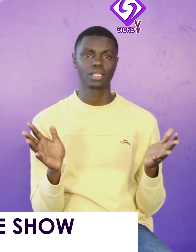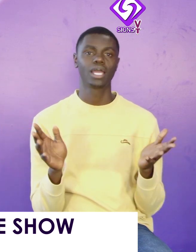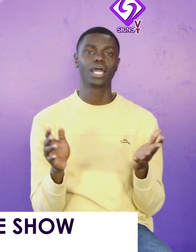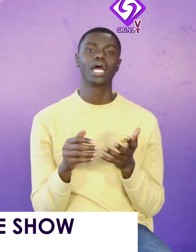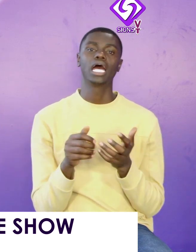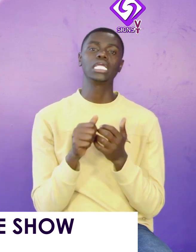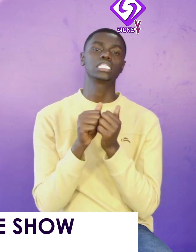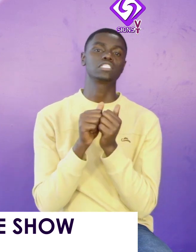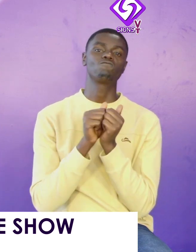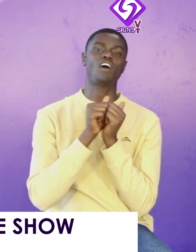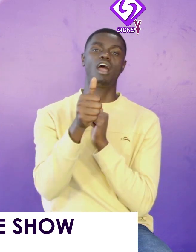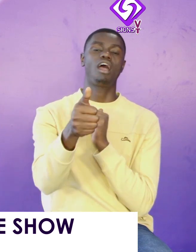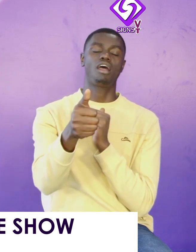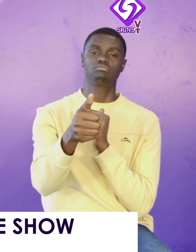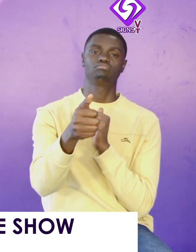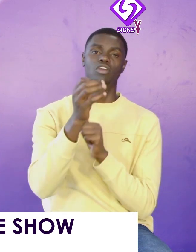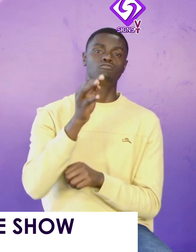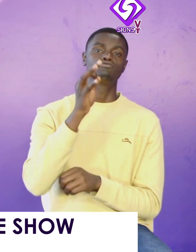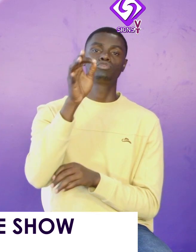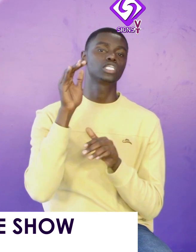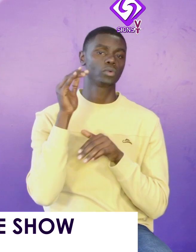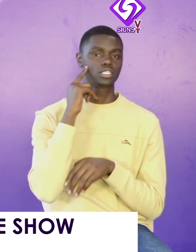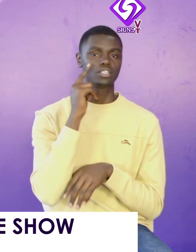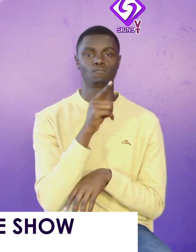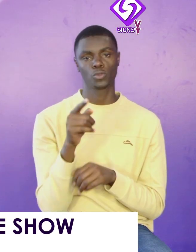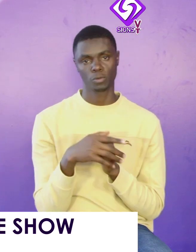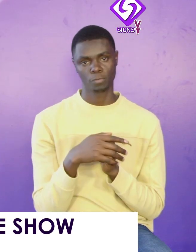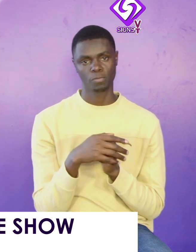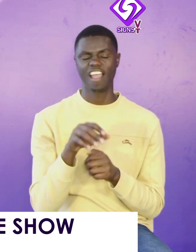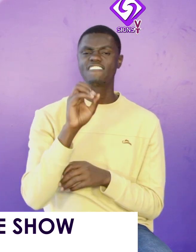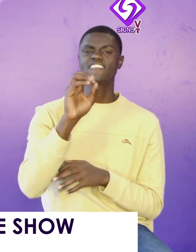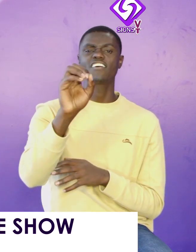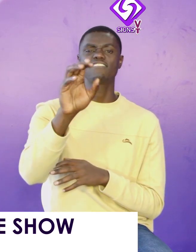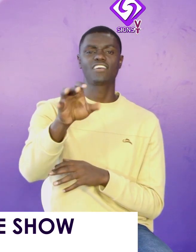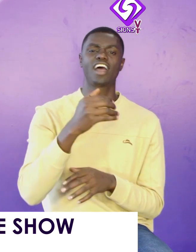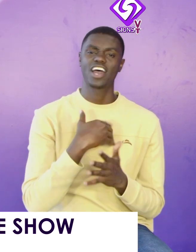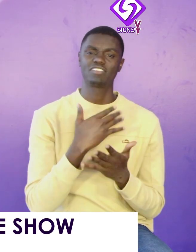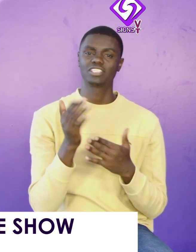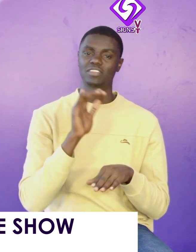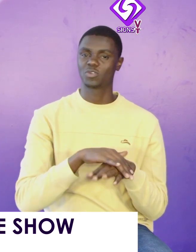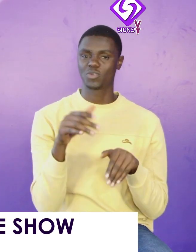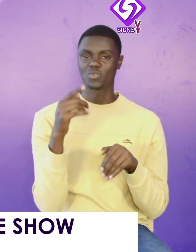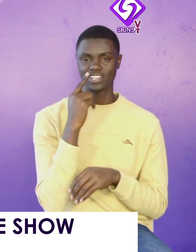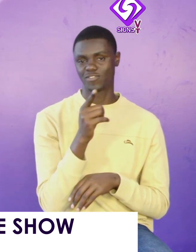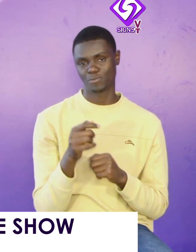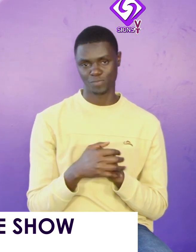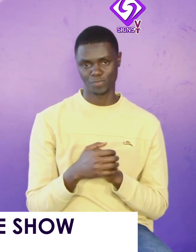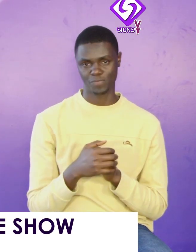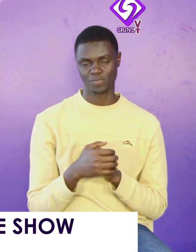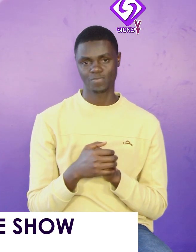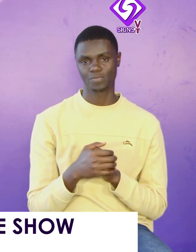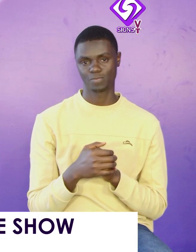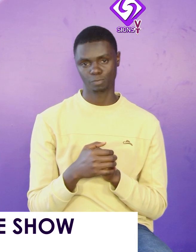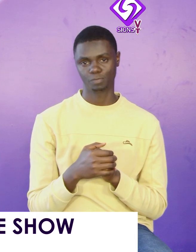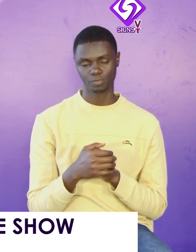ahead, there is future waiting for you. Yeah. There is something good ahead waiting for